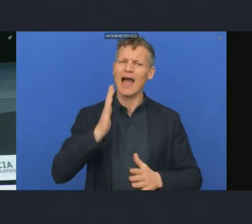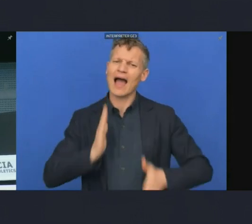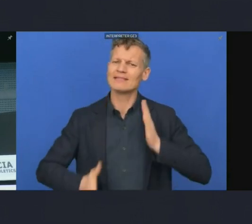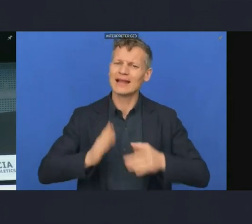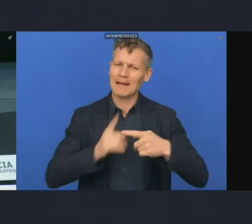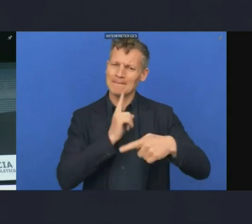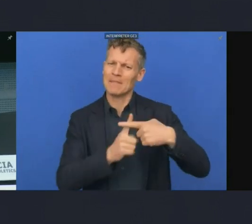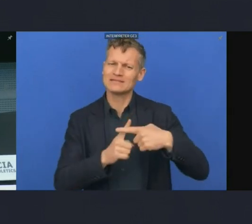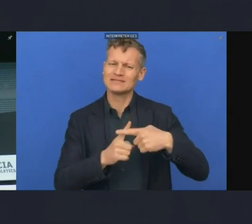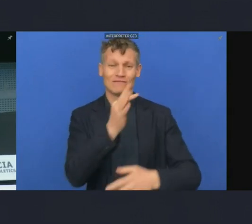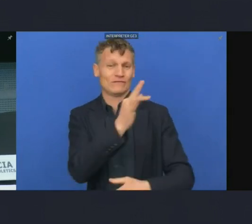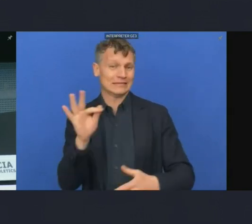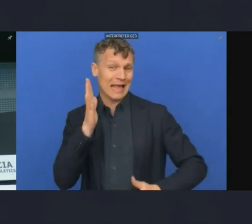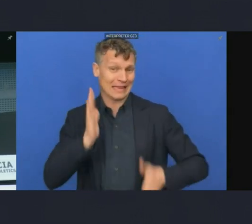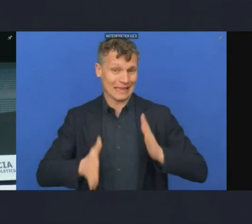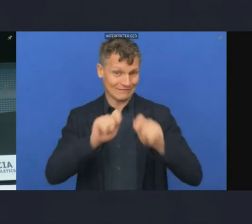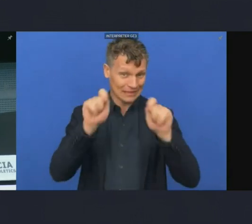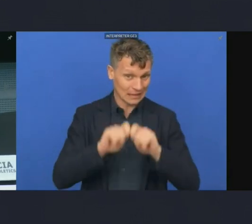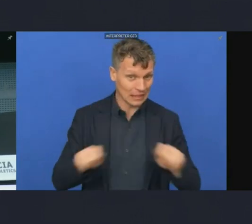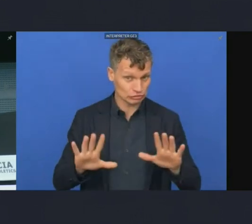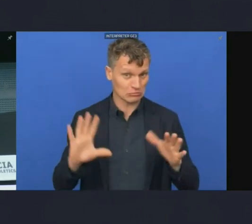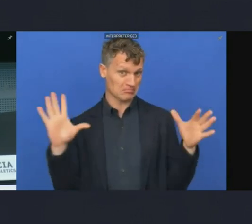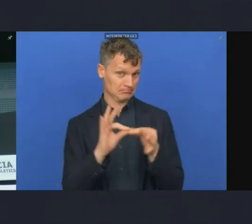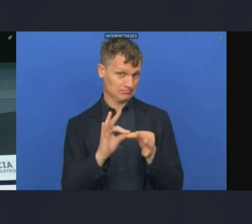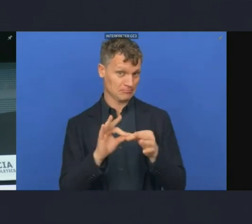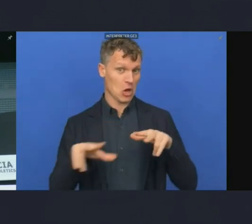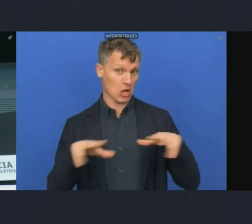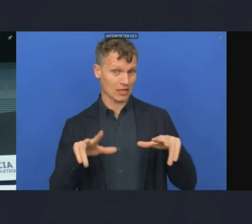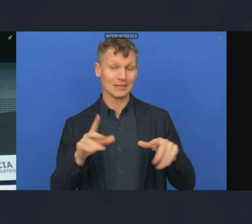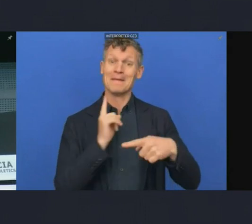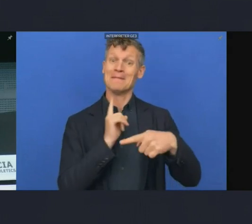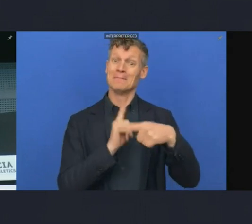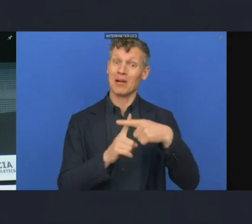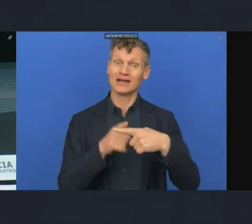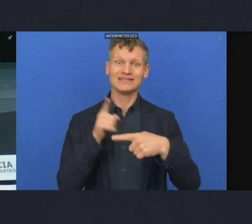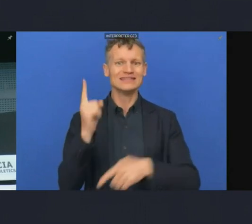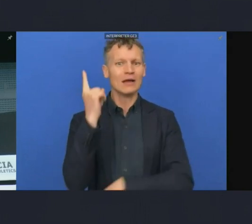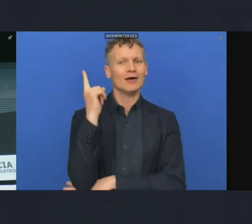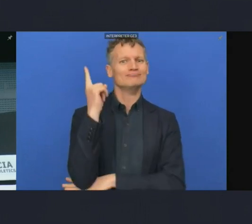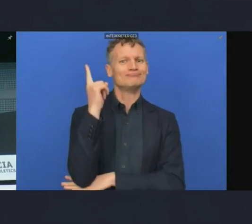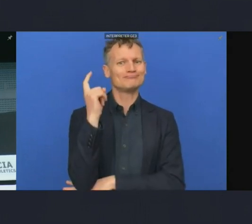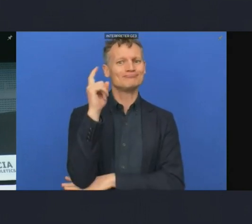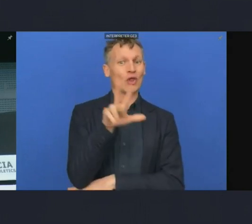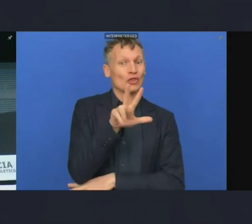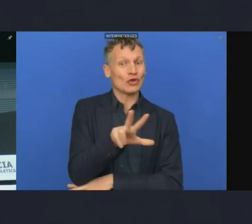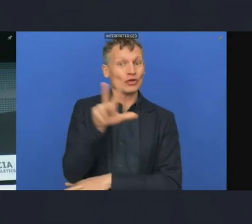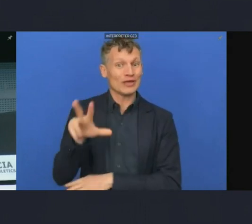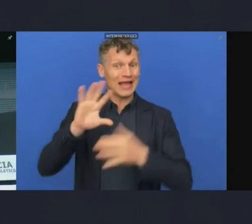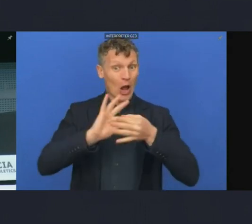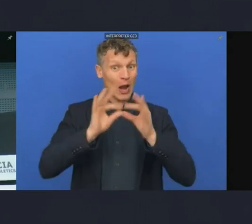also supposed to launch the 33rd Olympiad towards Paris